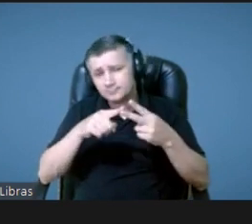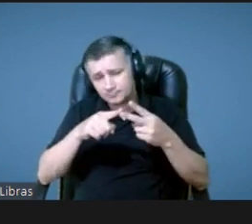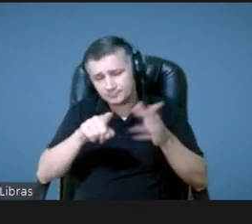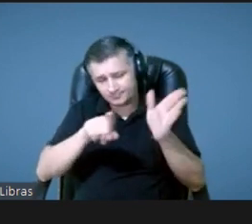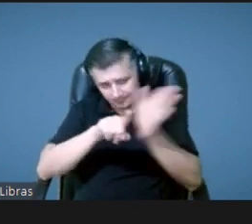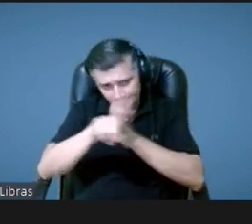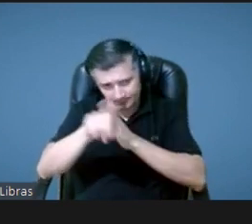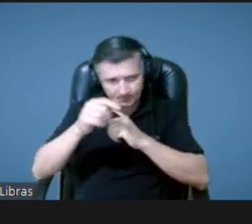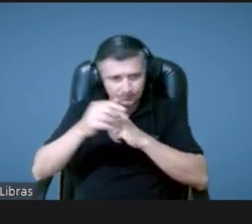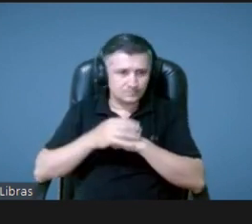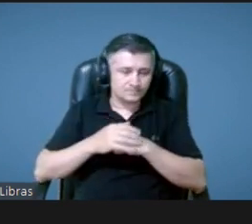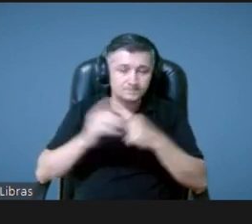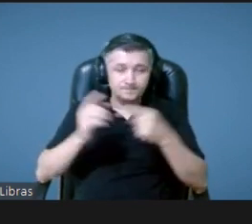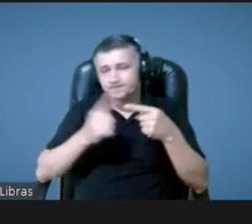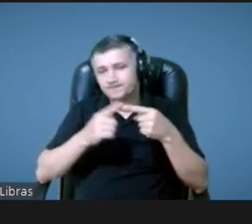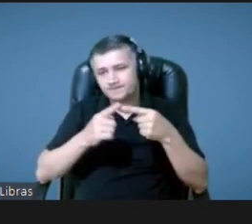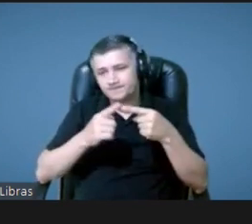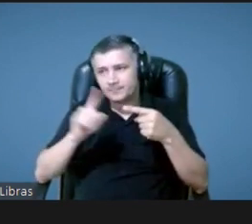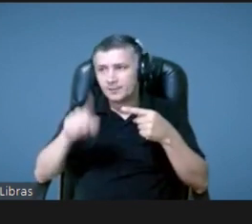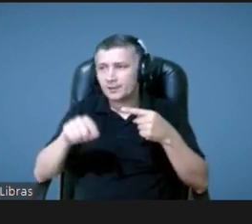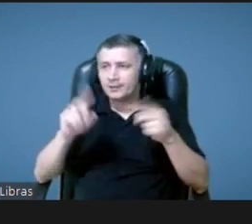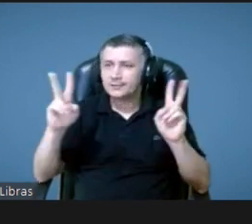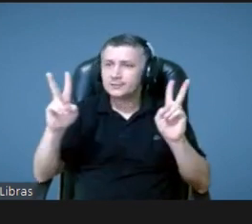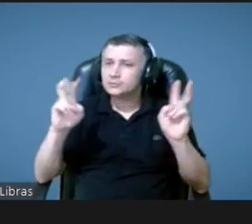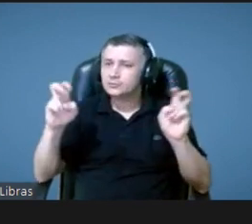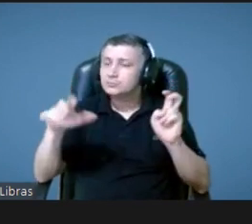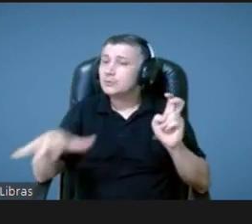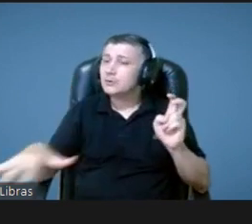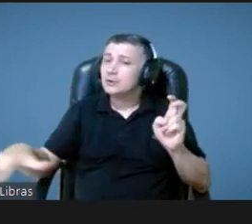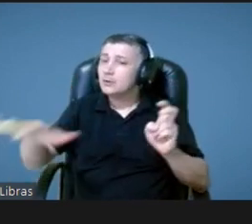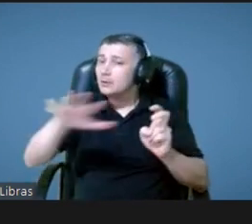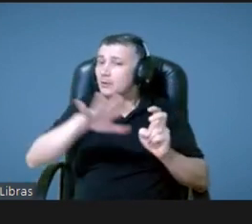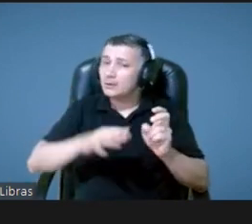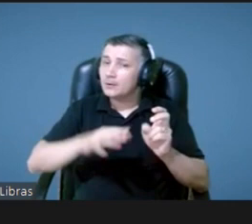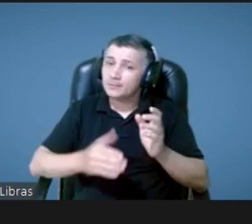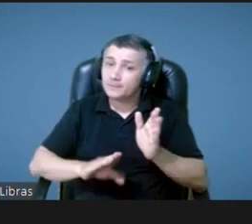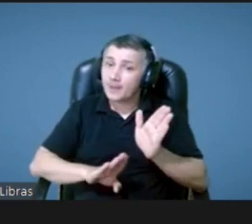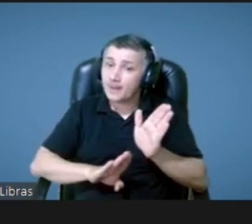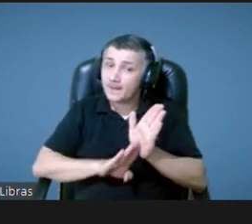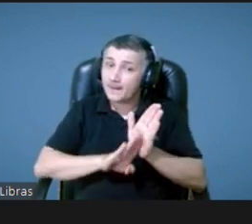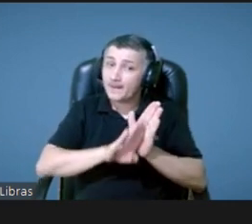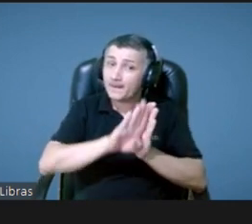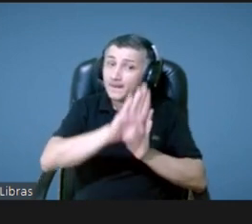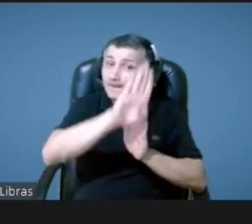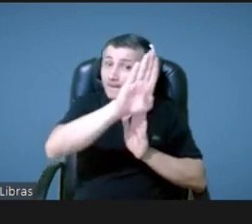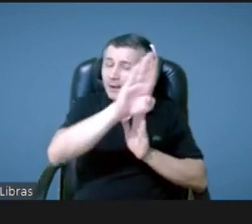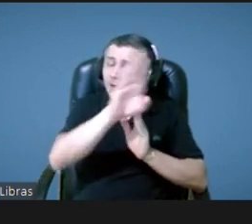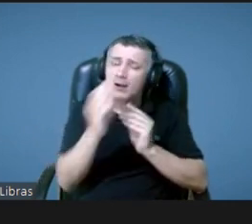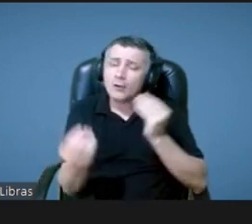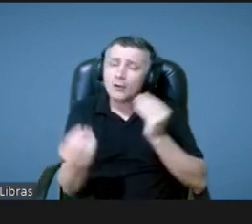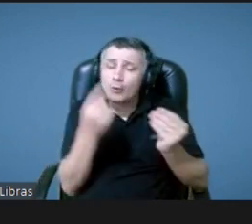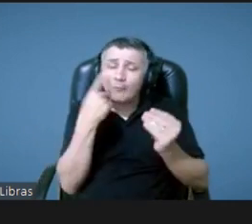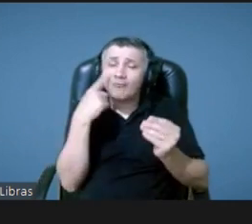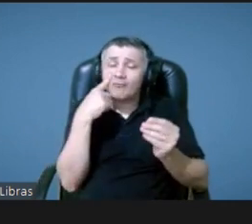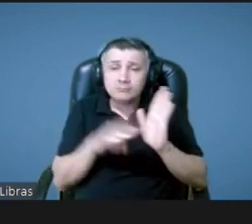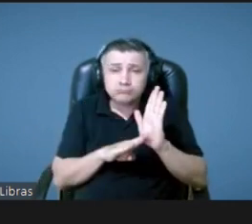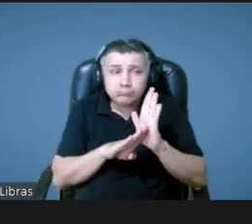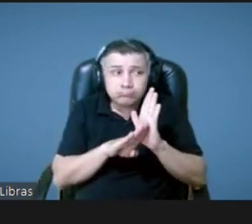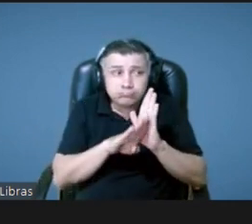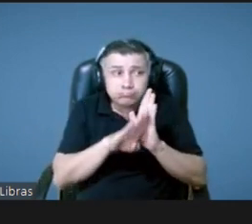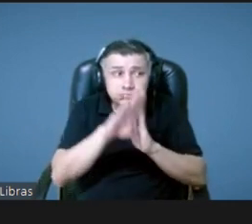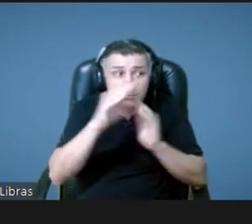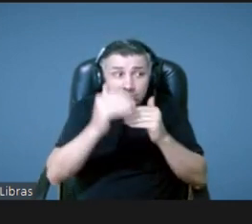Hello, Mara, Tiago. I have actually two questions. The first one has to do with the leverage. I would like